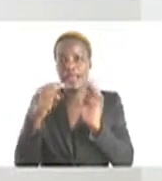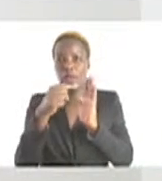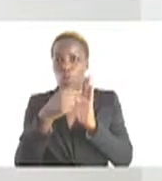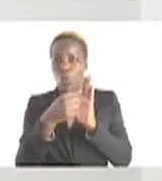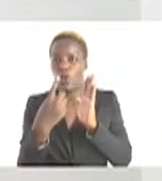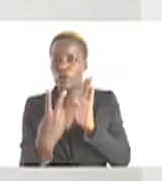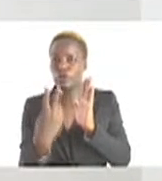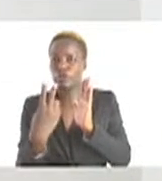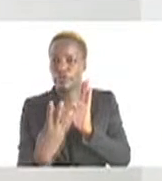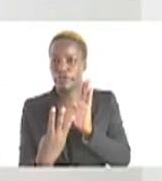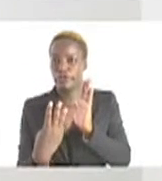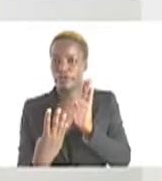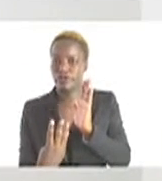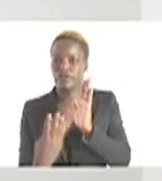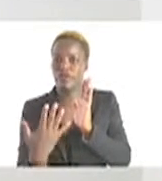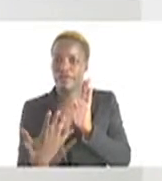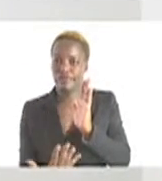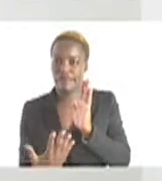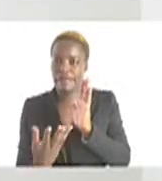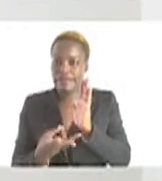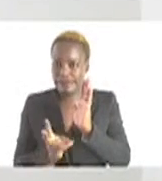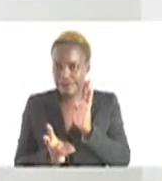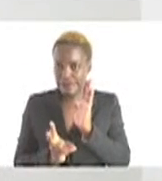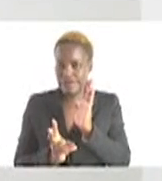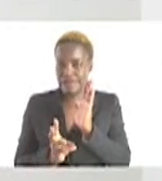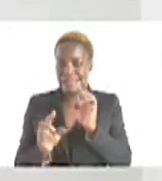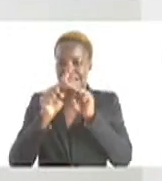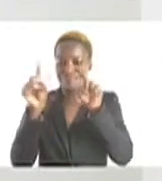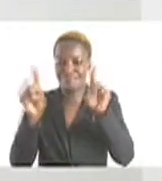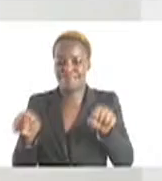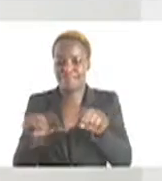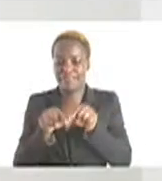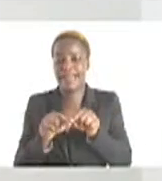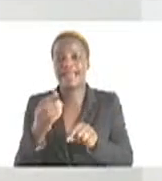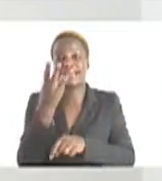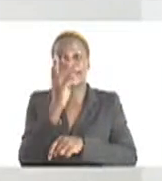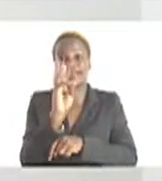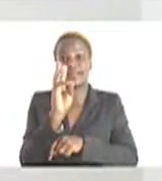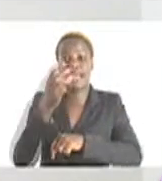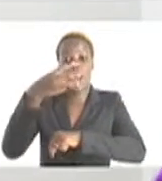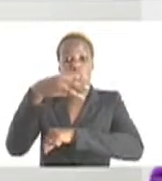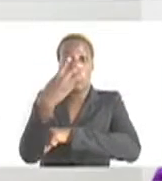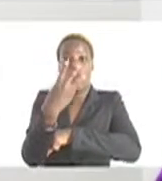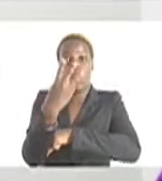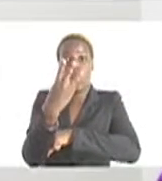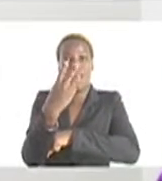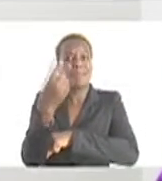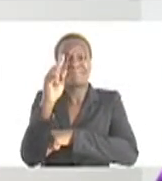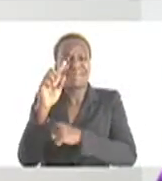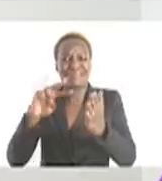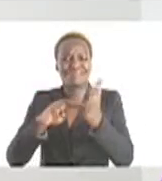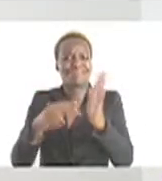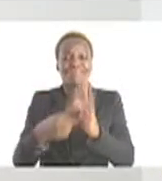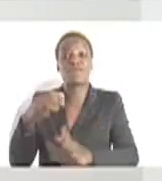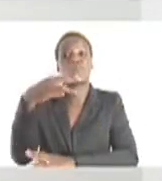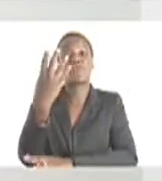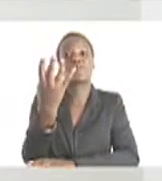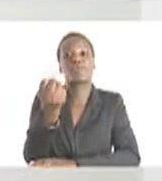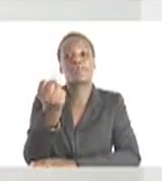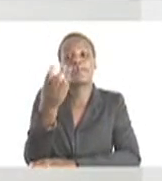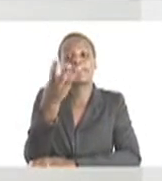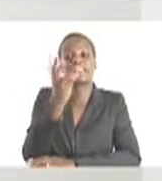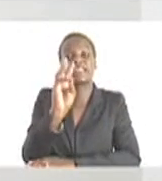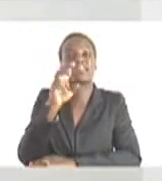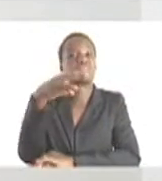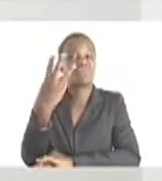1, 2, 3, 4, 5, 6 boxes. We have 6 boxes, but it doesn't necessarily mean that we have